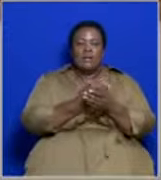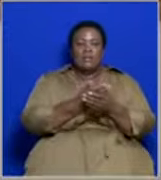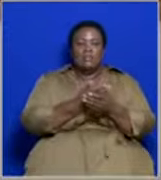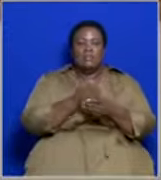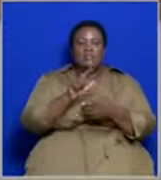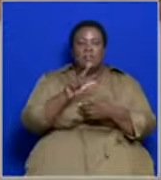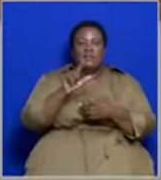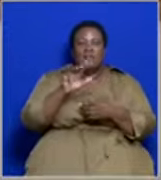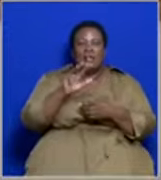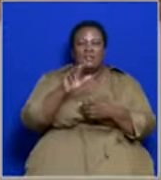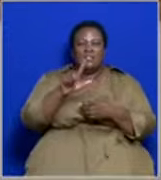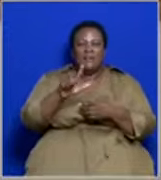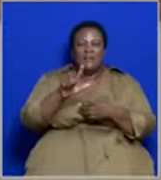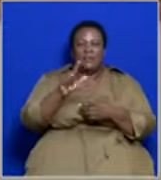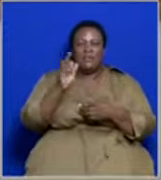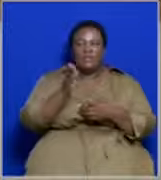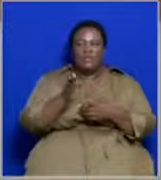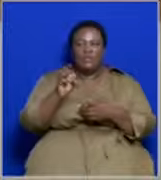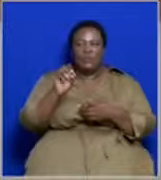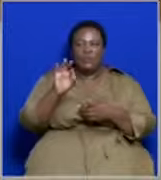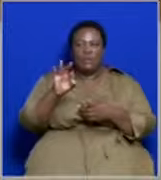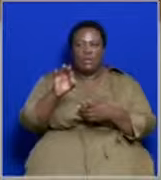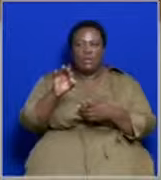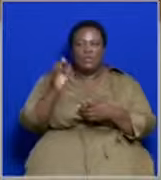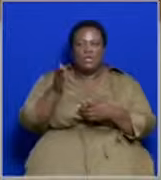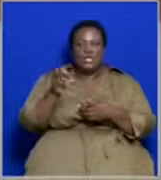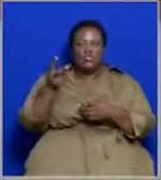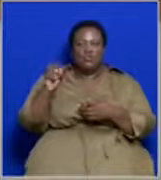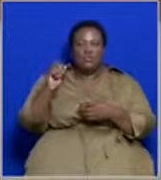797/03/2023. Yes.